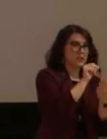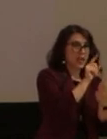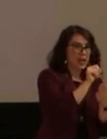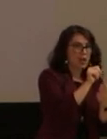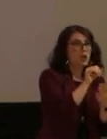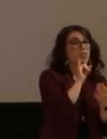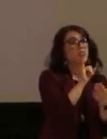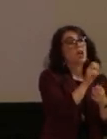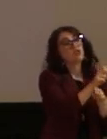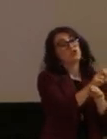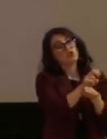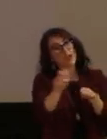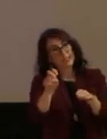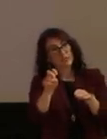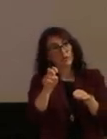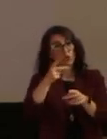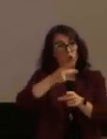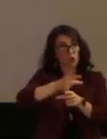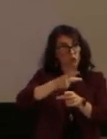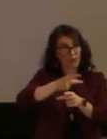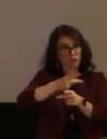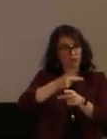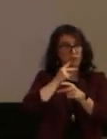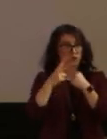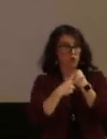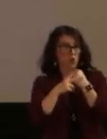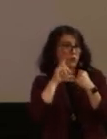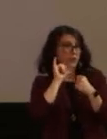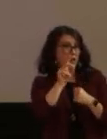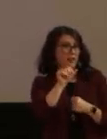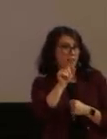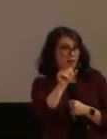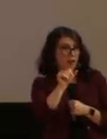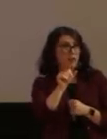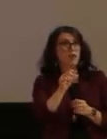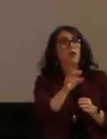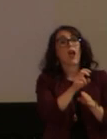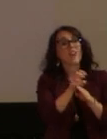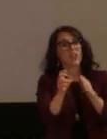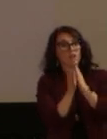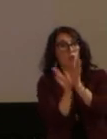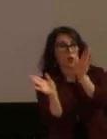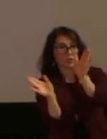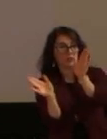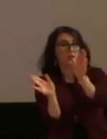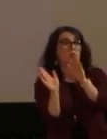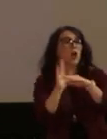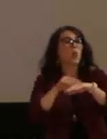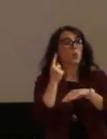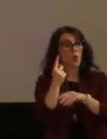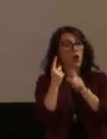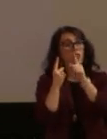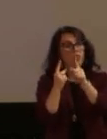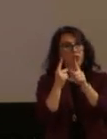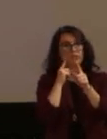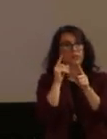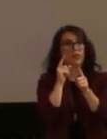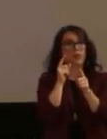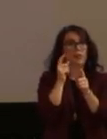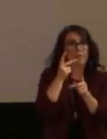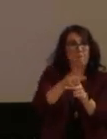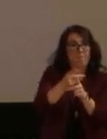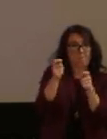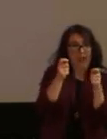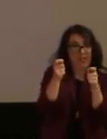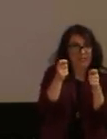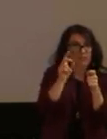transfer, curation, and storage of that participant data, and then it forks. On the one hand, there's a maintenance of data resources,